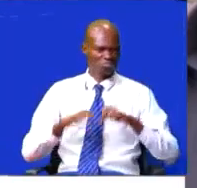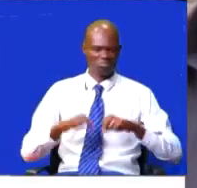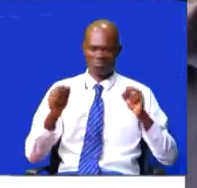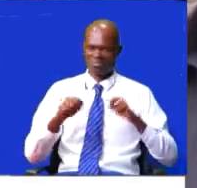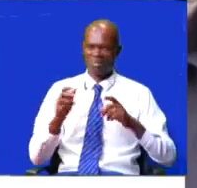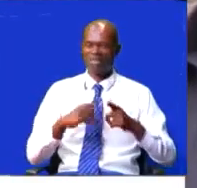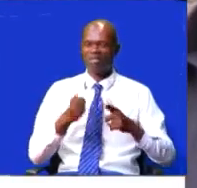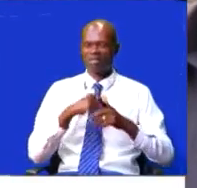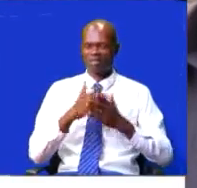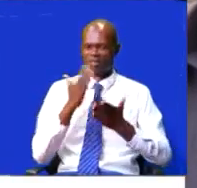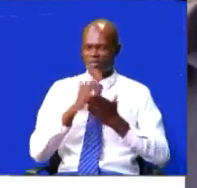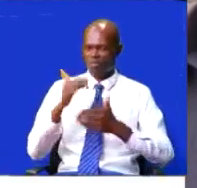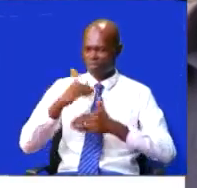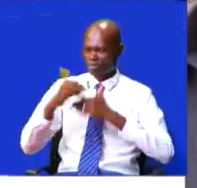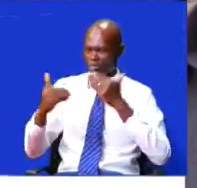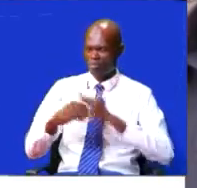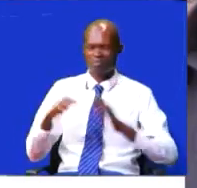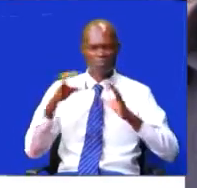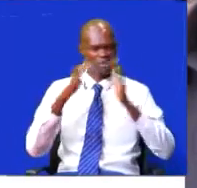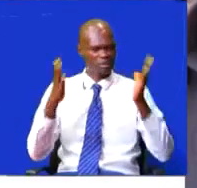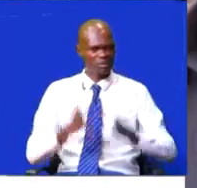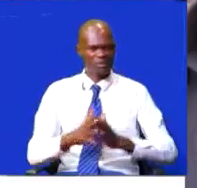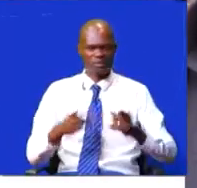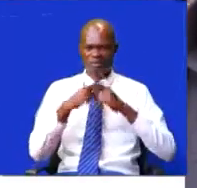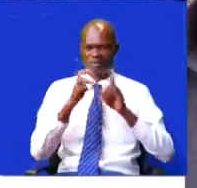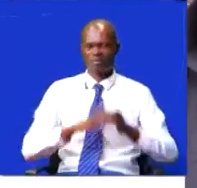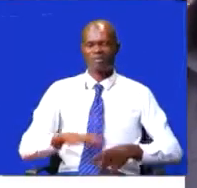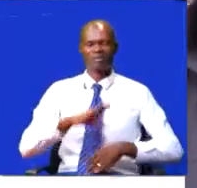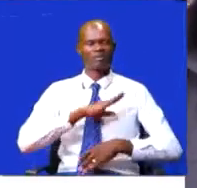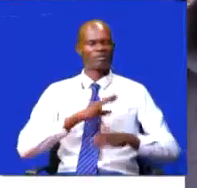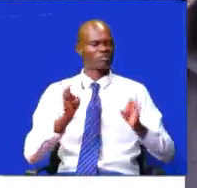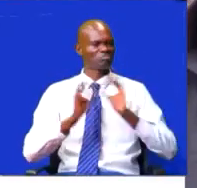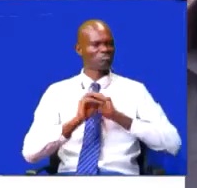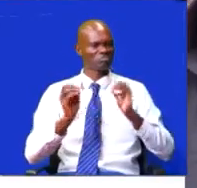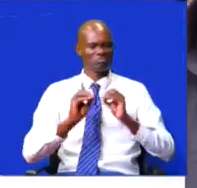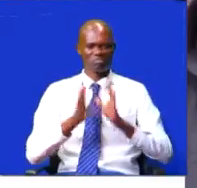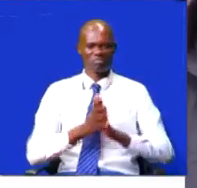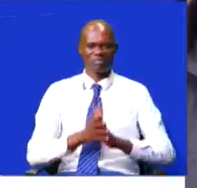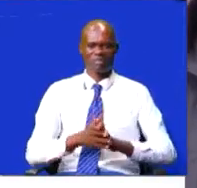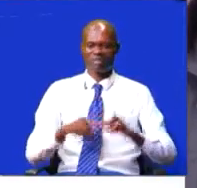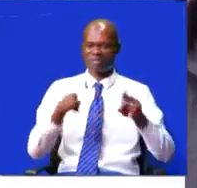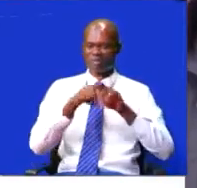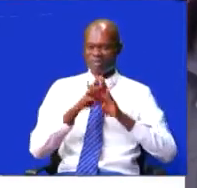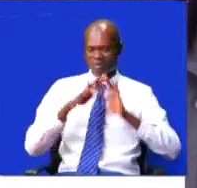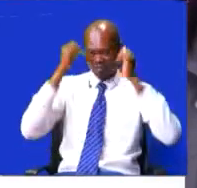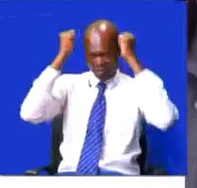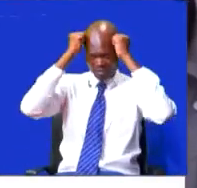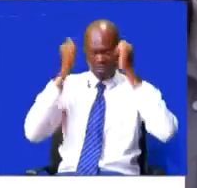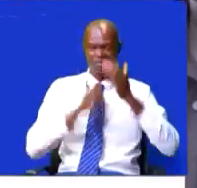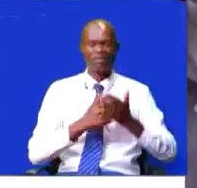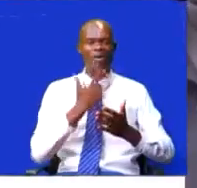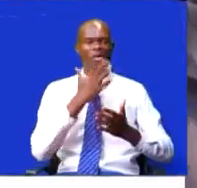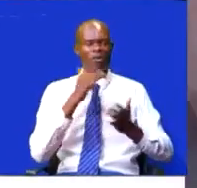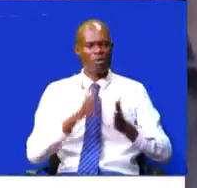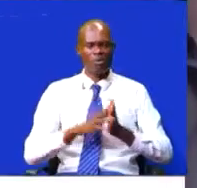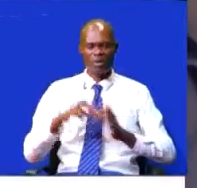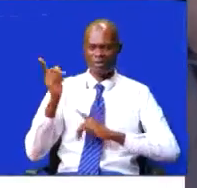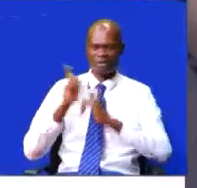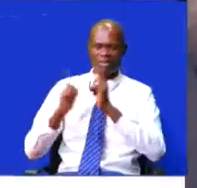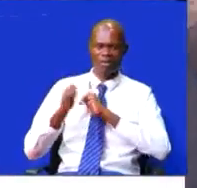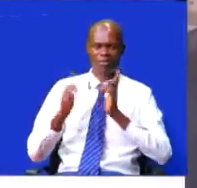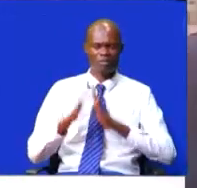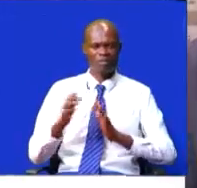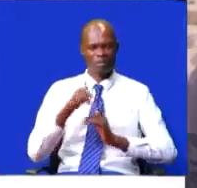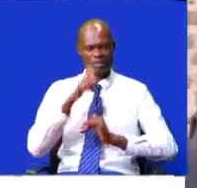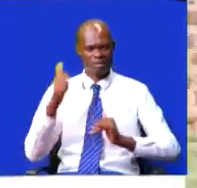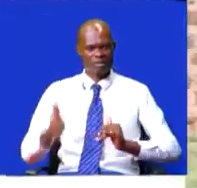You can build classrooms here and there, but that's not enough. These pupils require laboratories and other